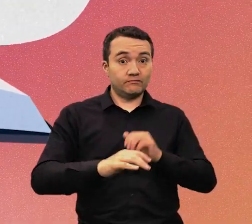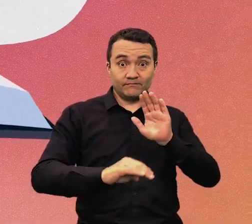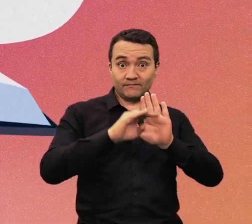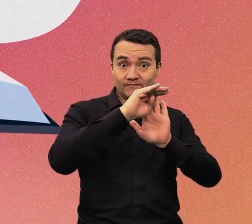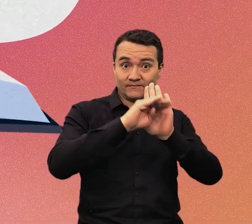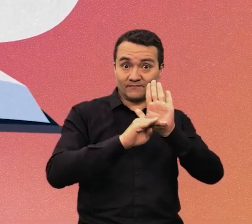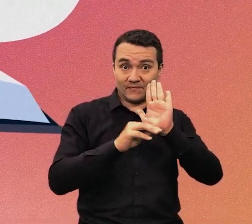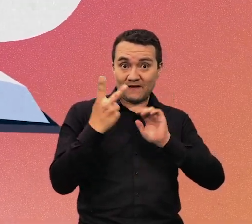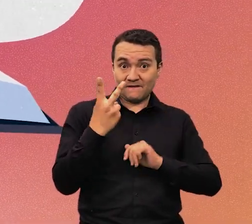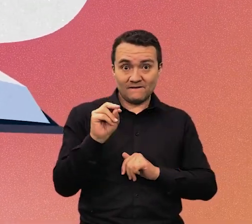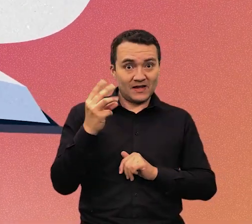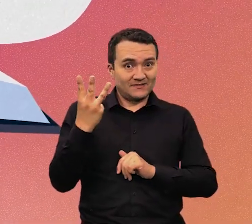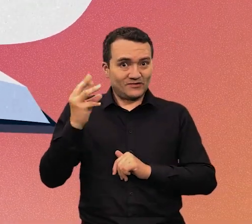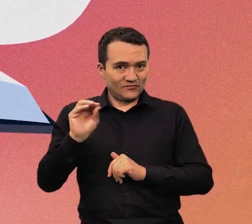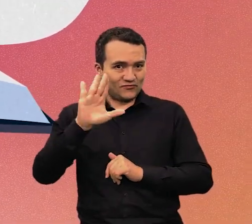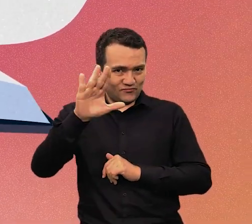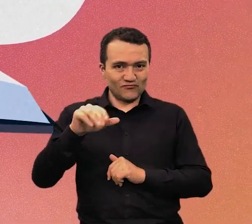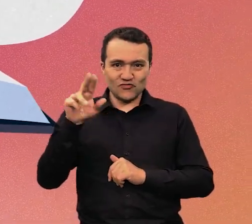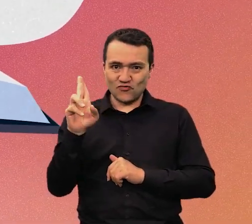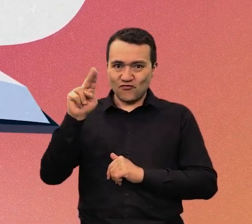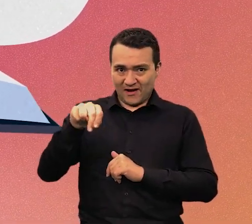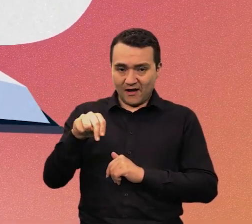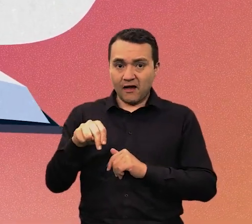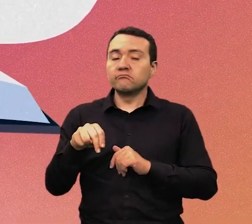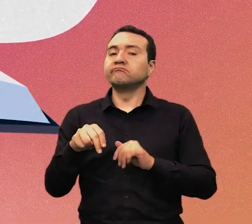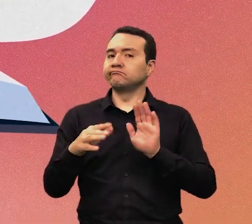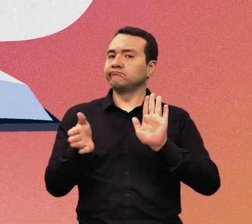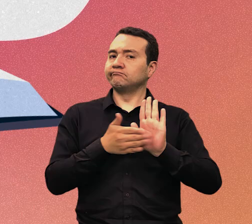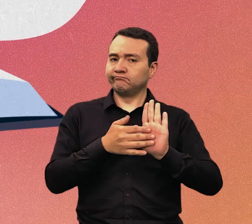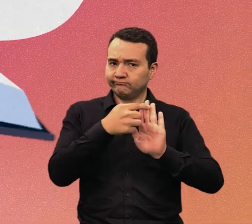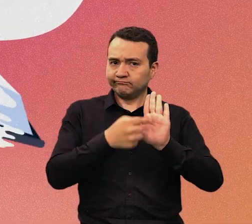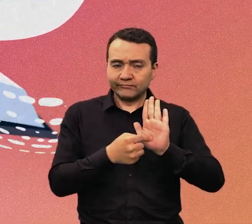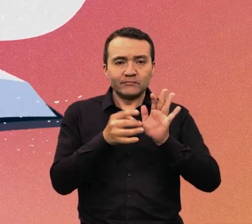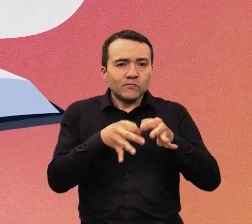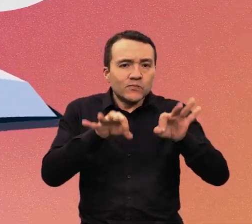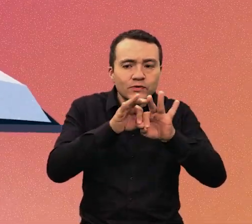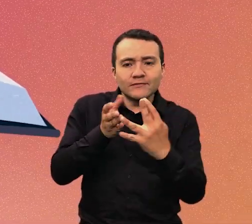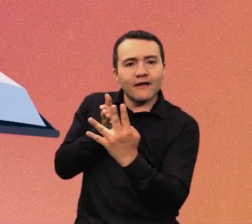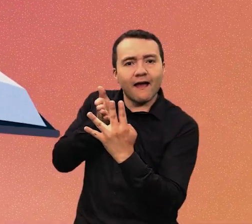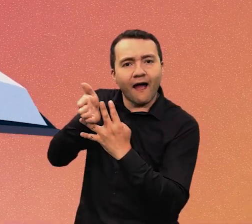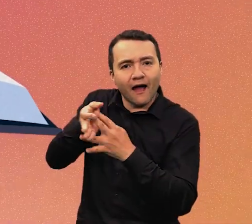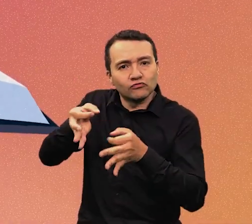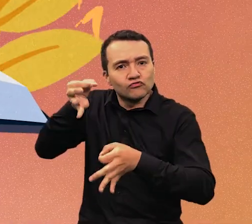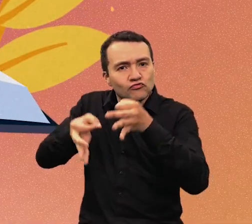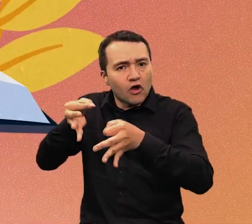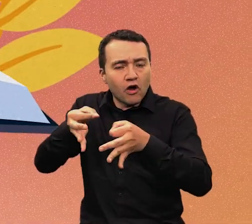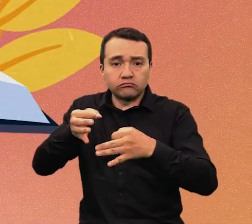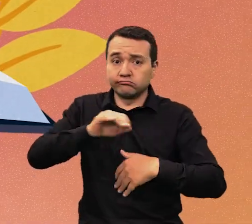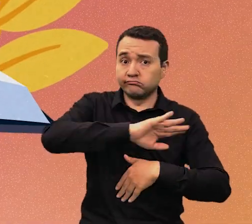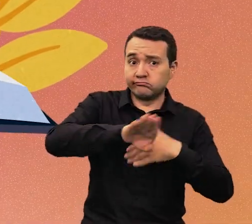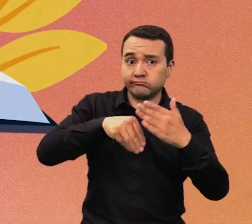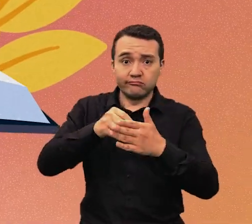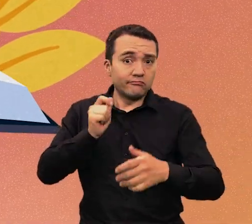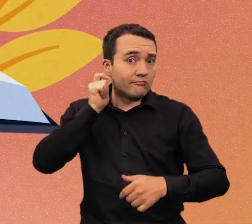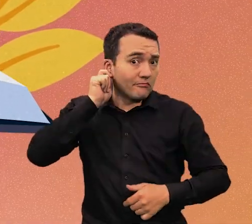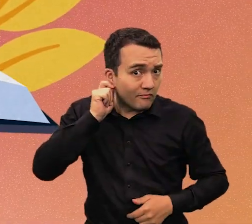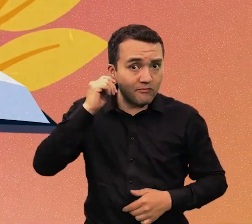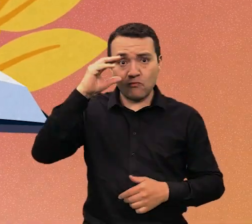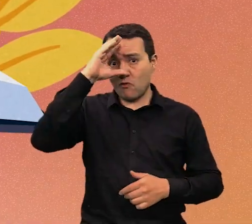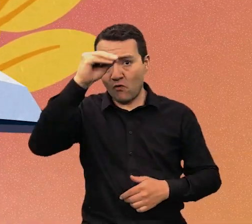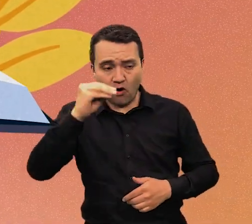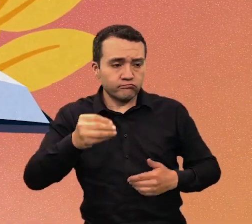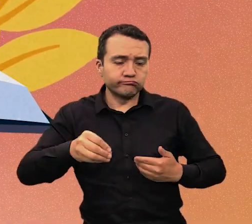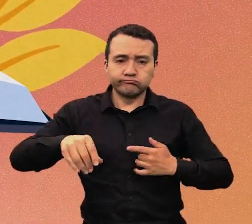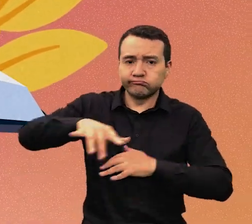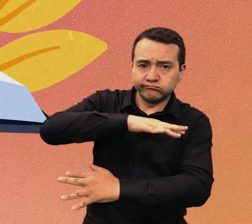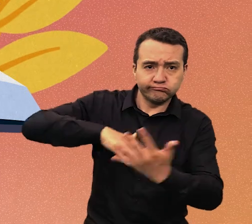The United Nations 2030 Agenda reinforces the importance of guaranteeing access to justice for all human beings,